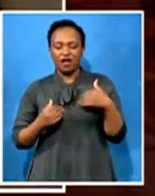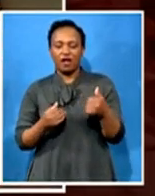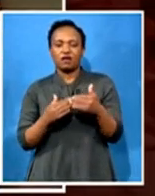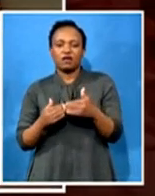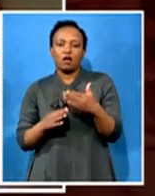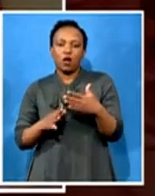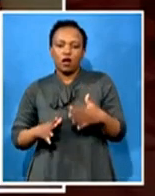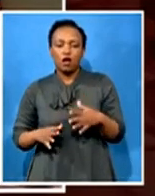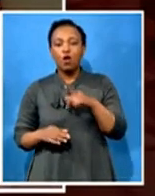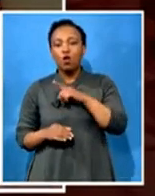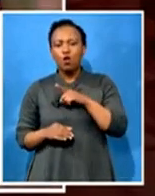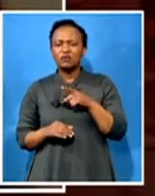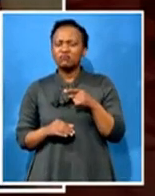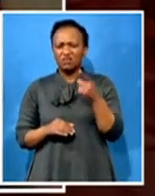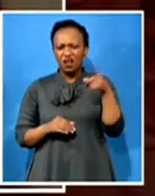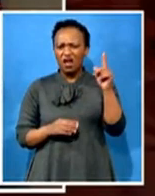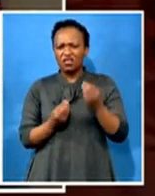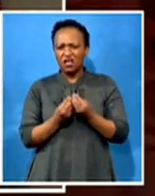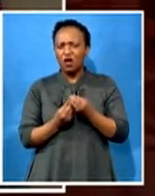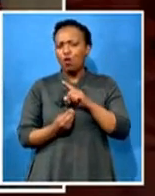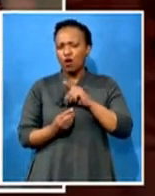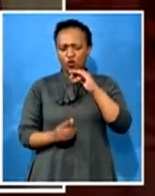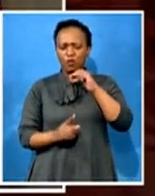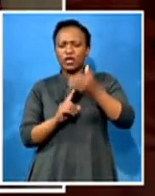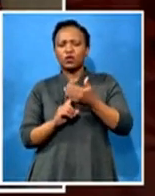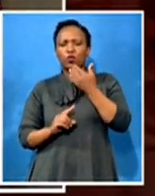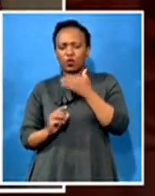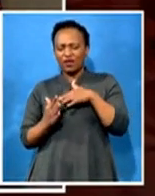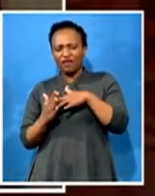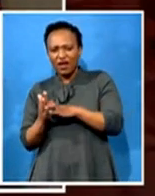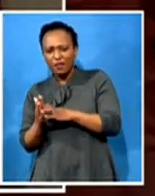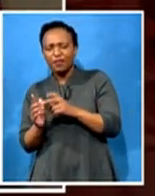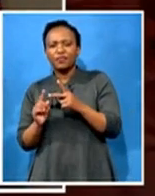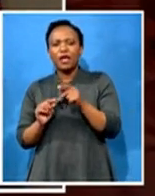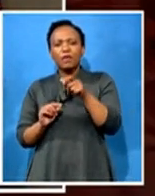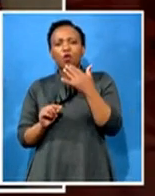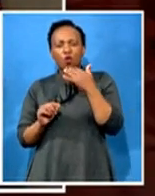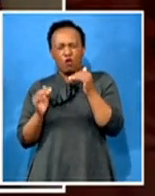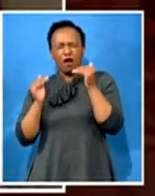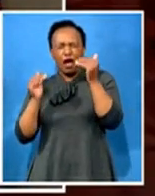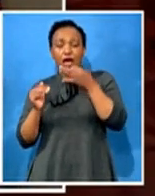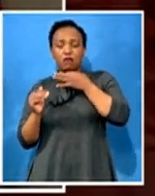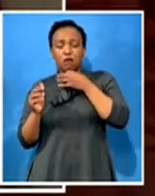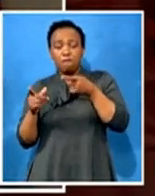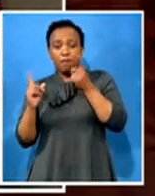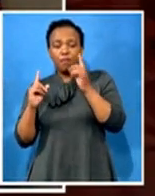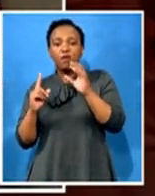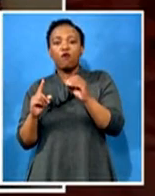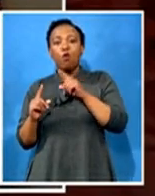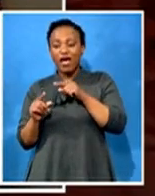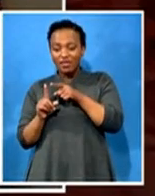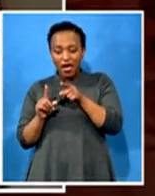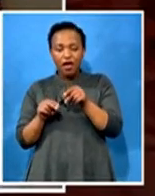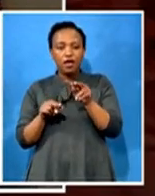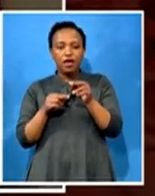to protect the vulnerable, those who are at higher risk, and those who are looking after the most vulnerable. But also we think it makes